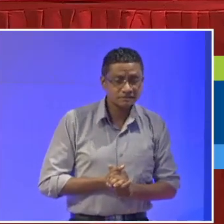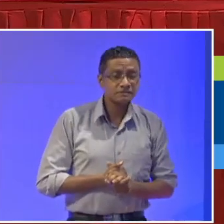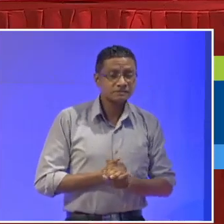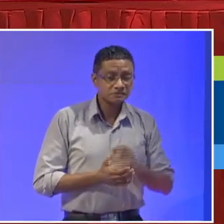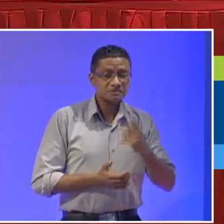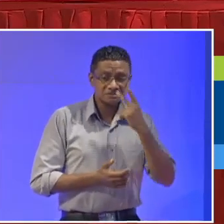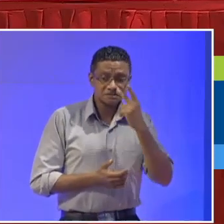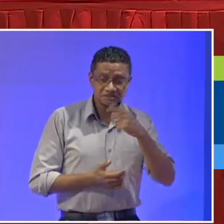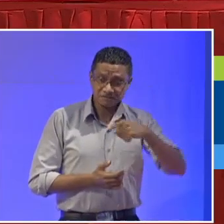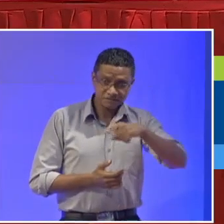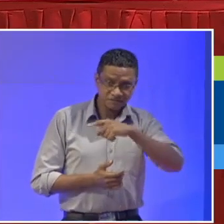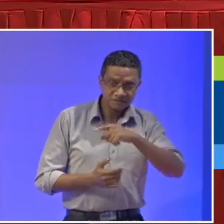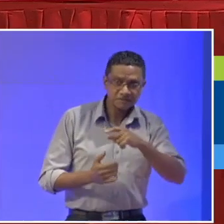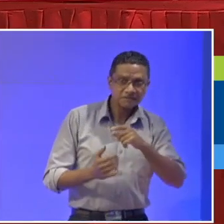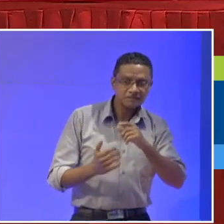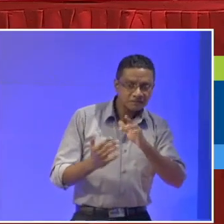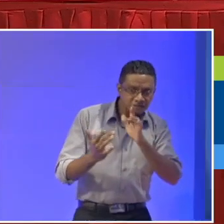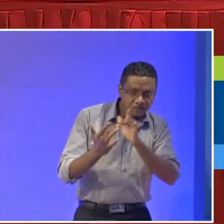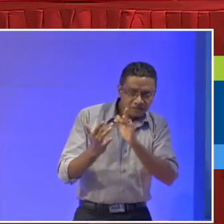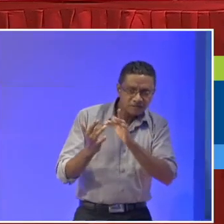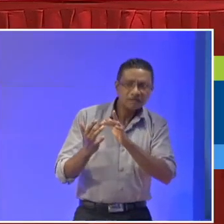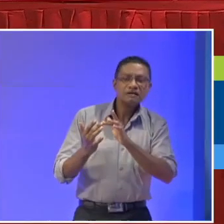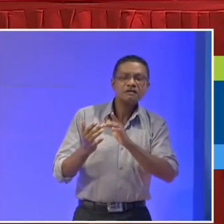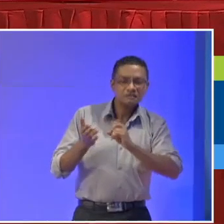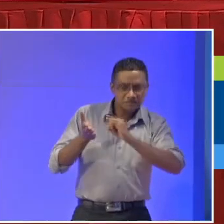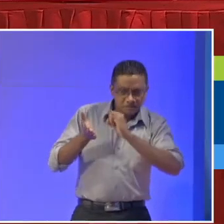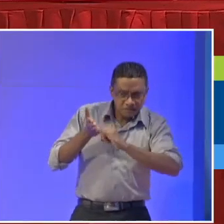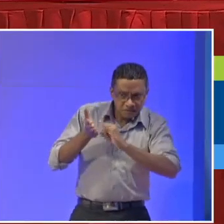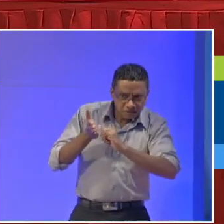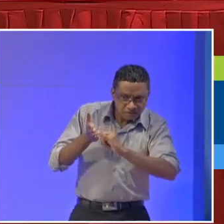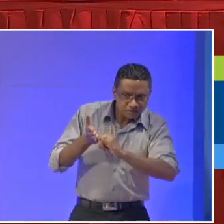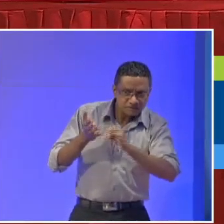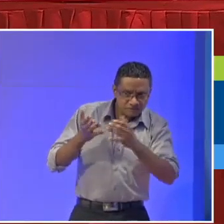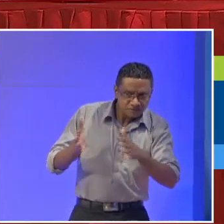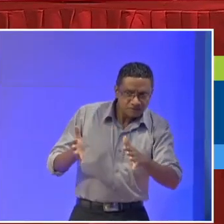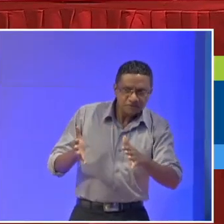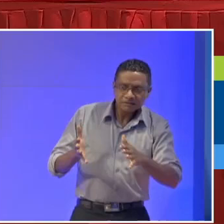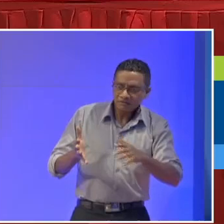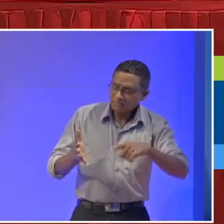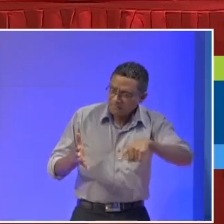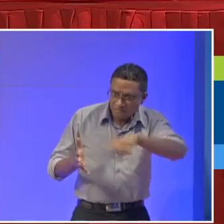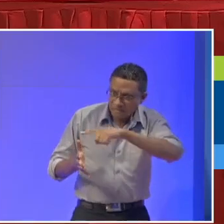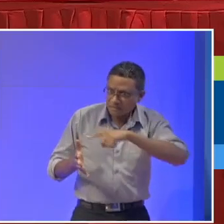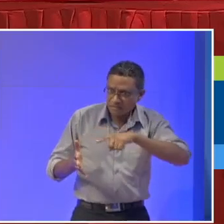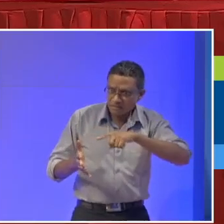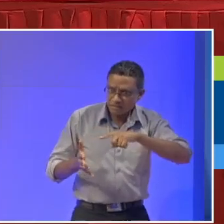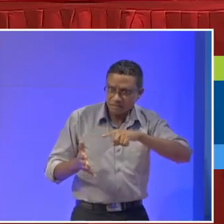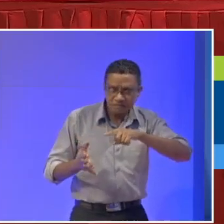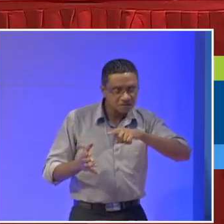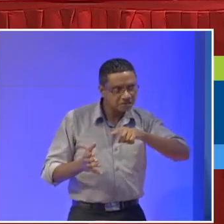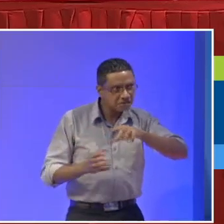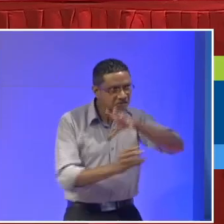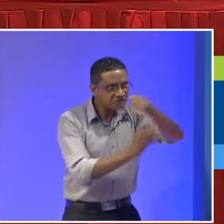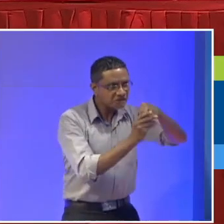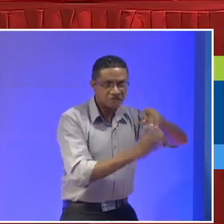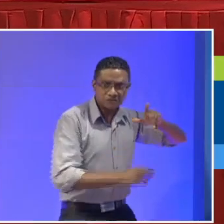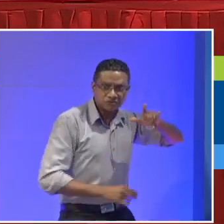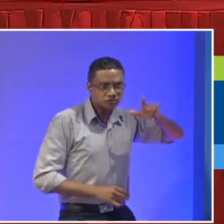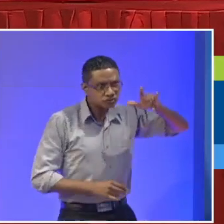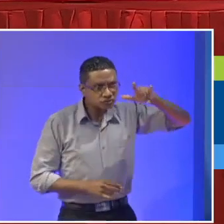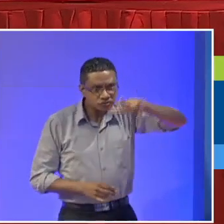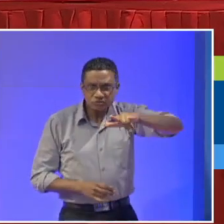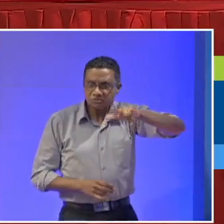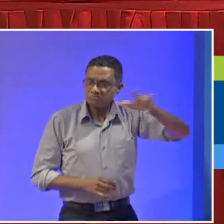been contacted and for whom the investigation had been completed didn't actually have a link to travel that they were aware